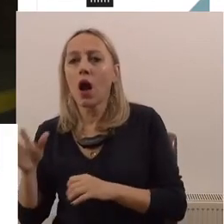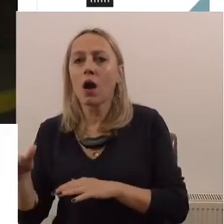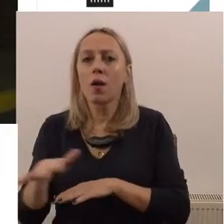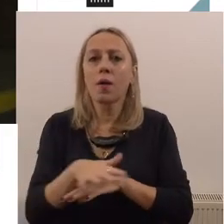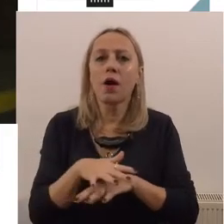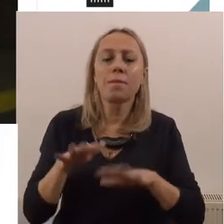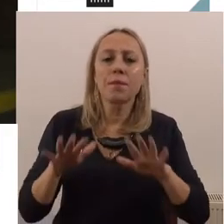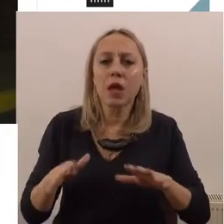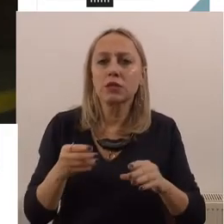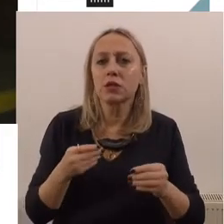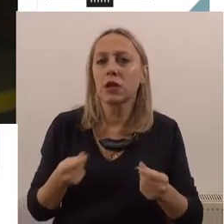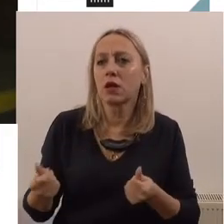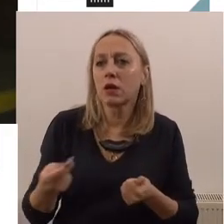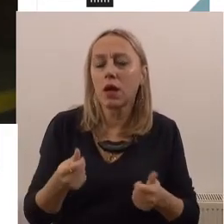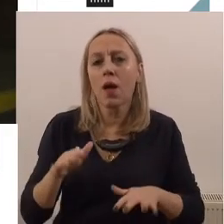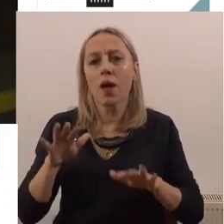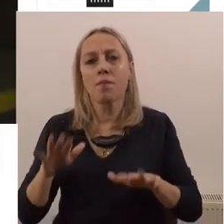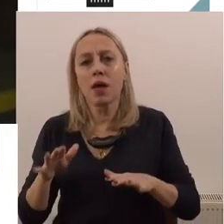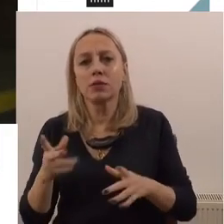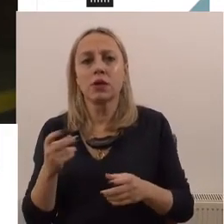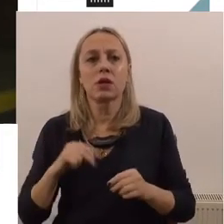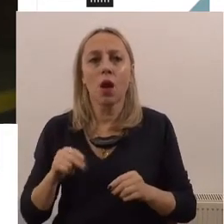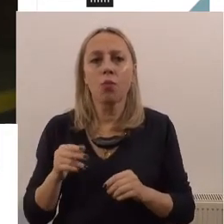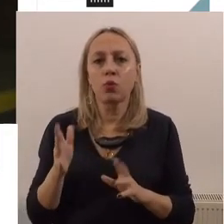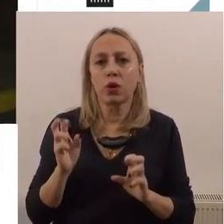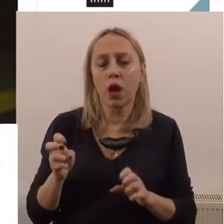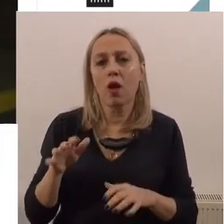disabilities and working with place and space.